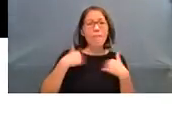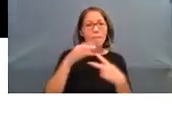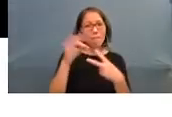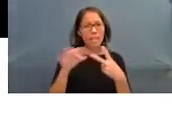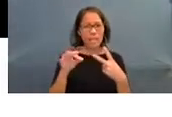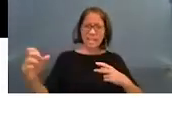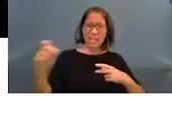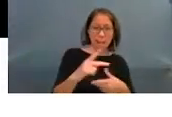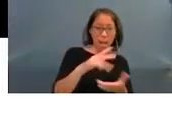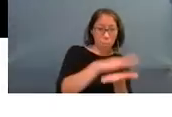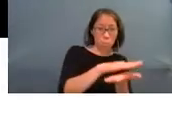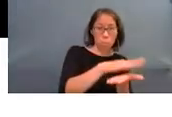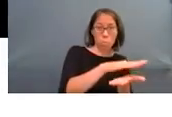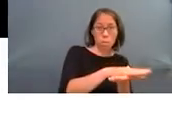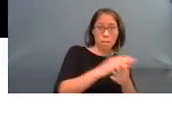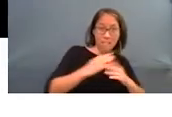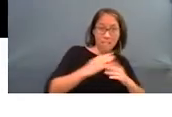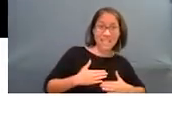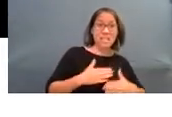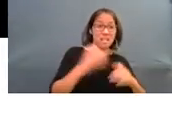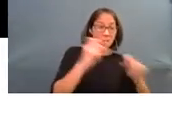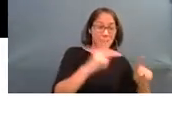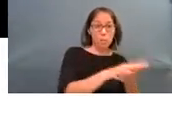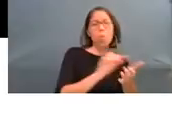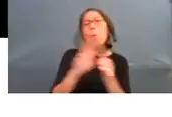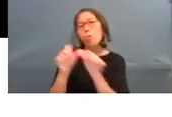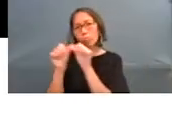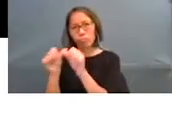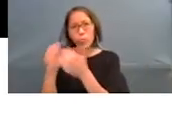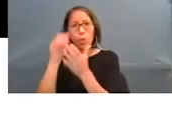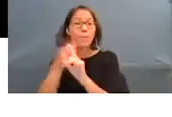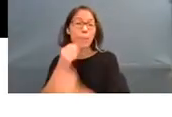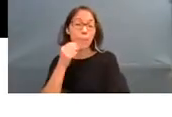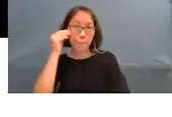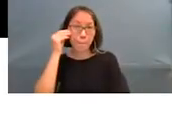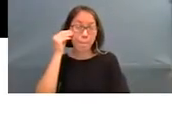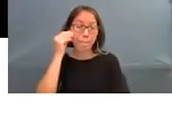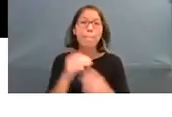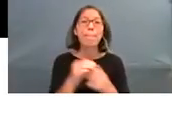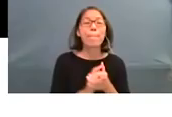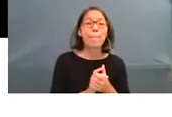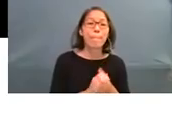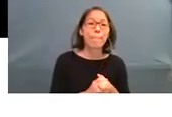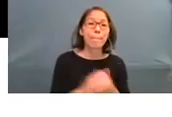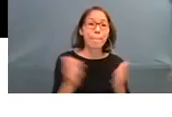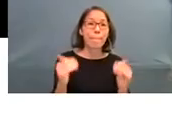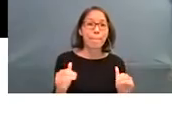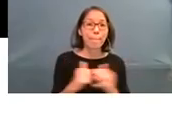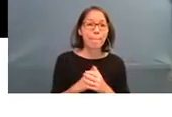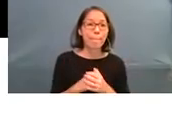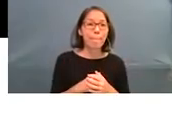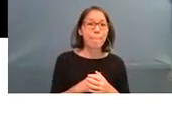physically on campus or to continue to learn from home. Next slide.